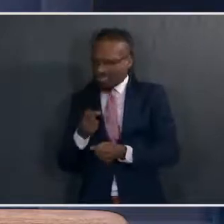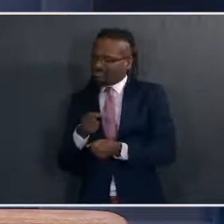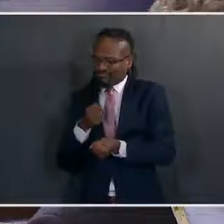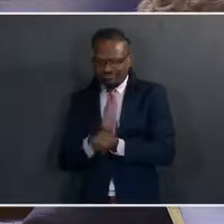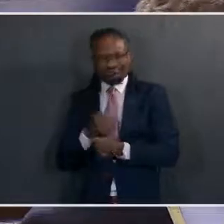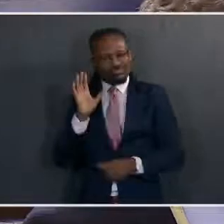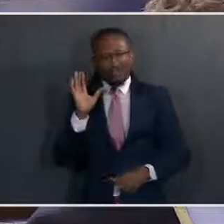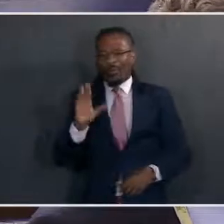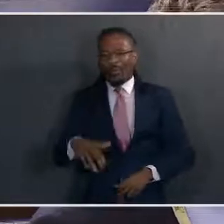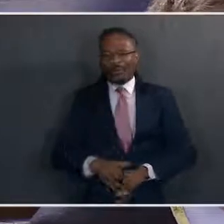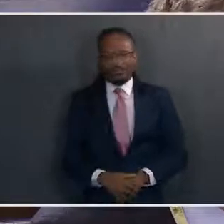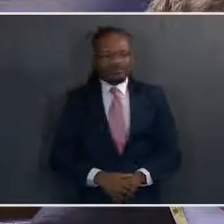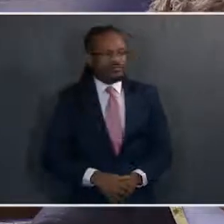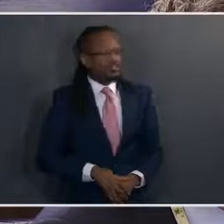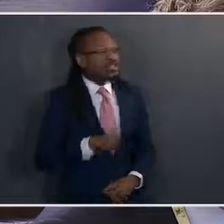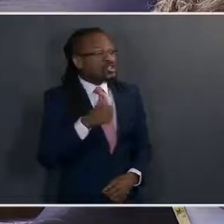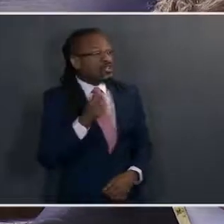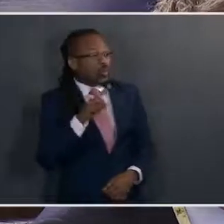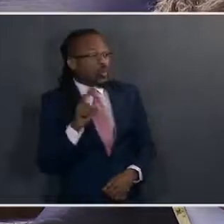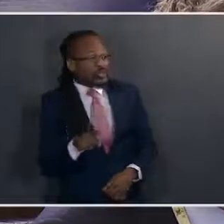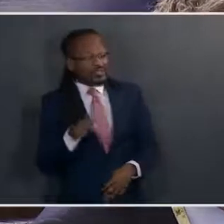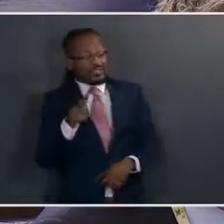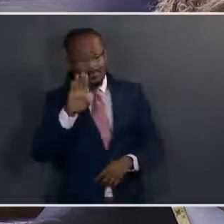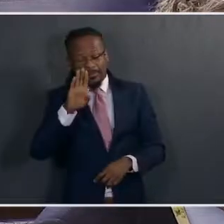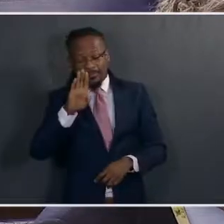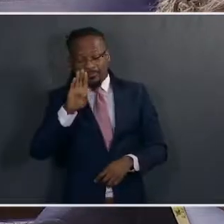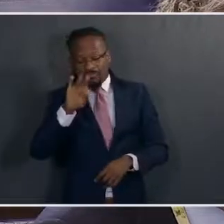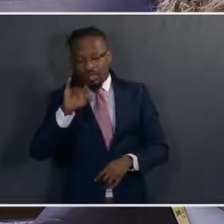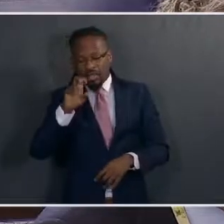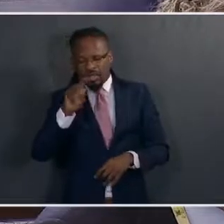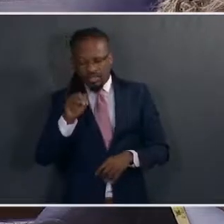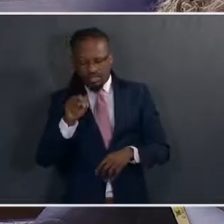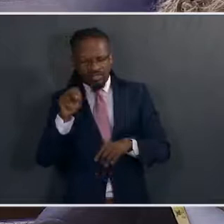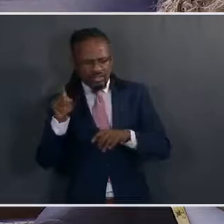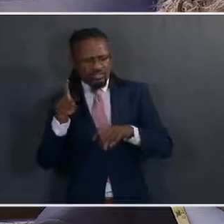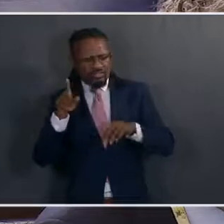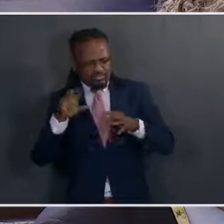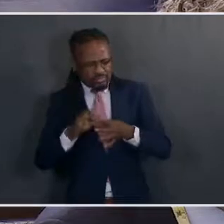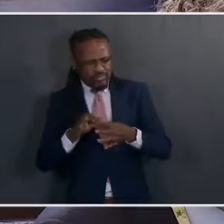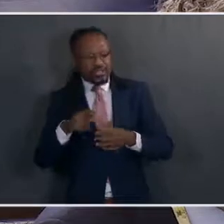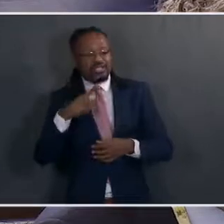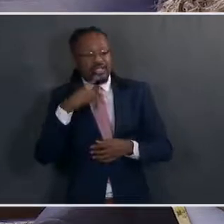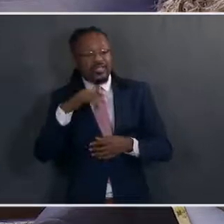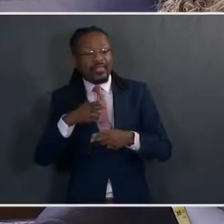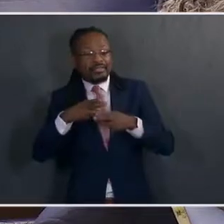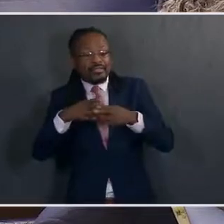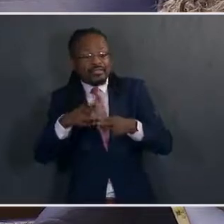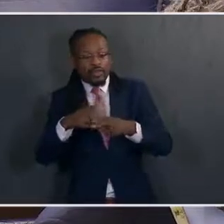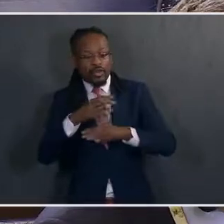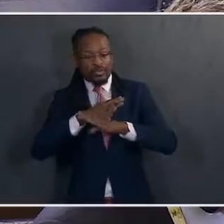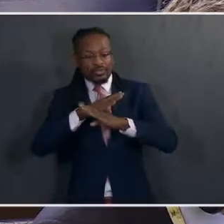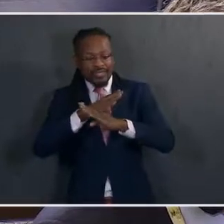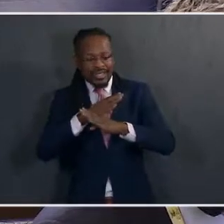on immigration. The Biden administration has extended temporary protected status